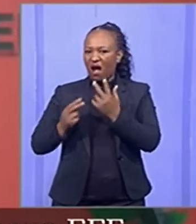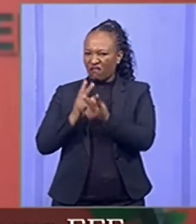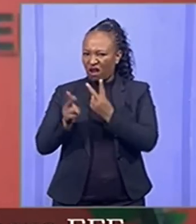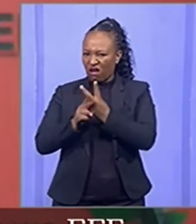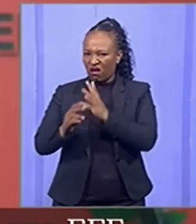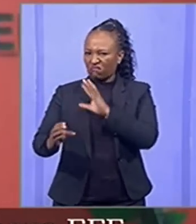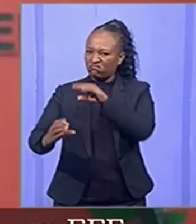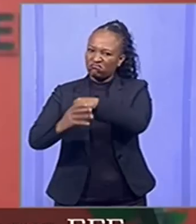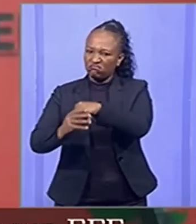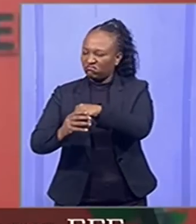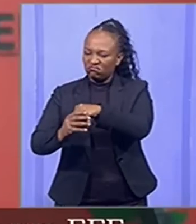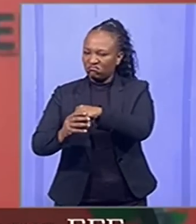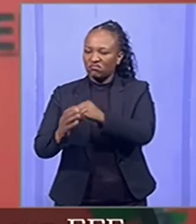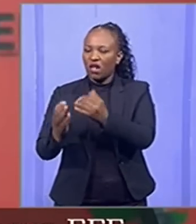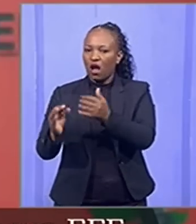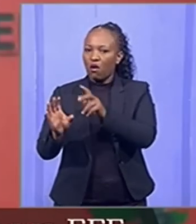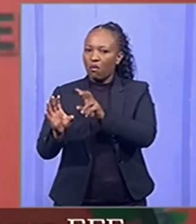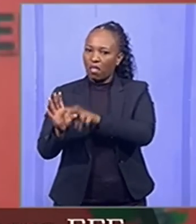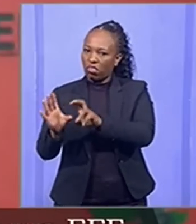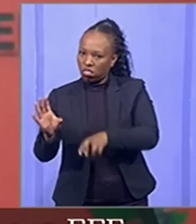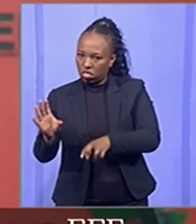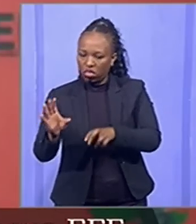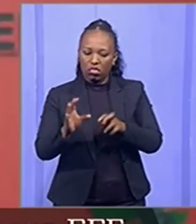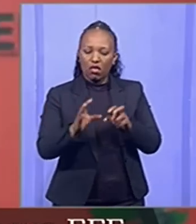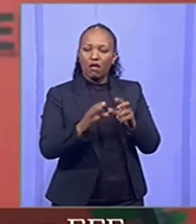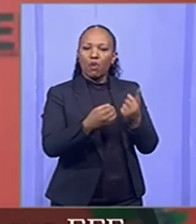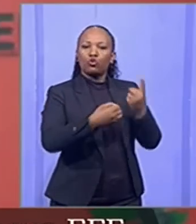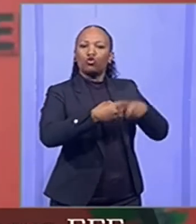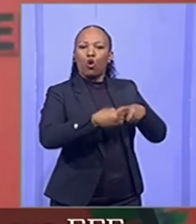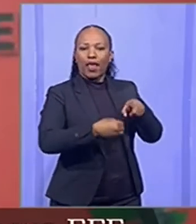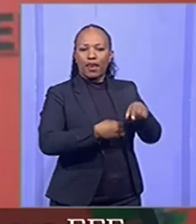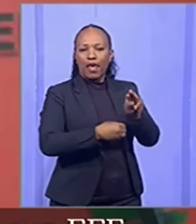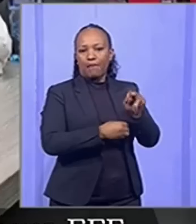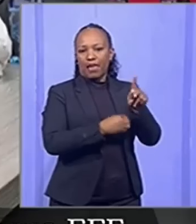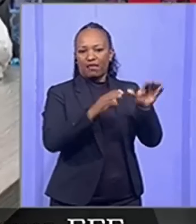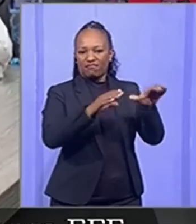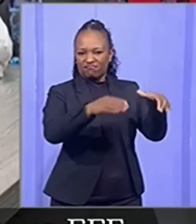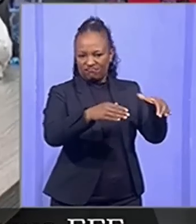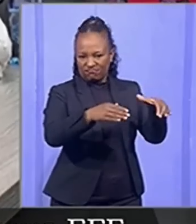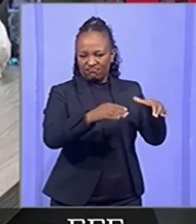I will join and participate in umkhonto wesizwe party.